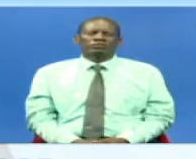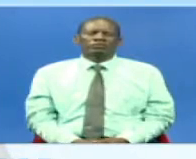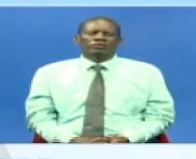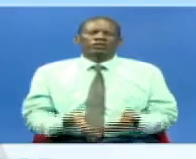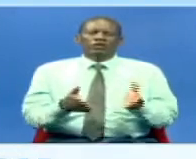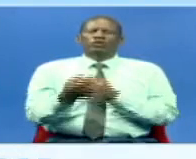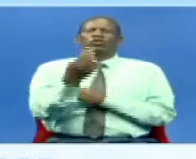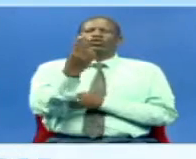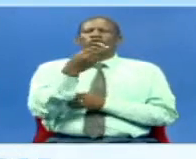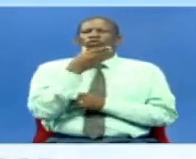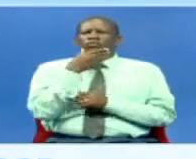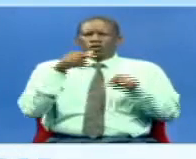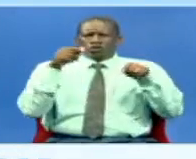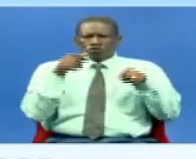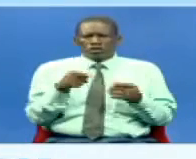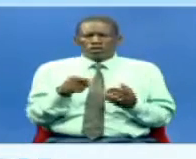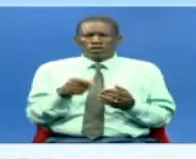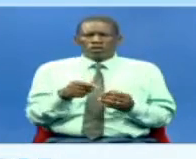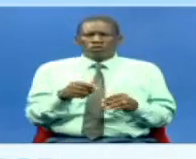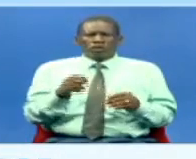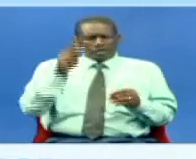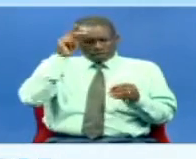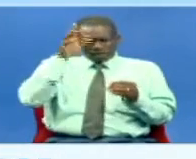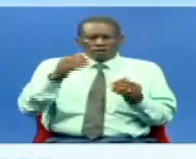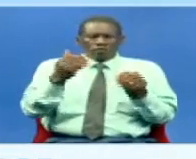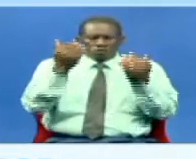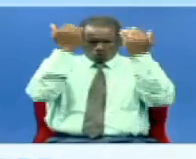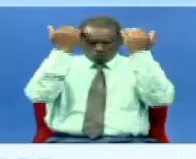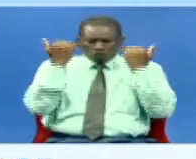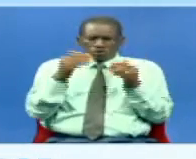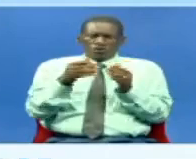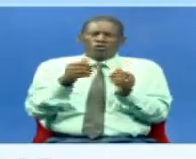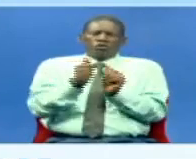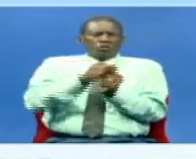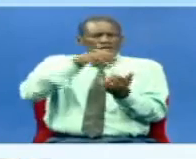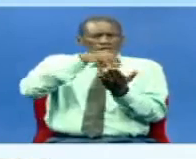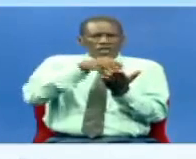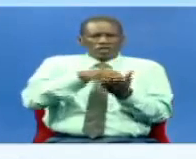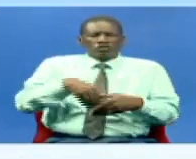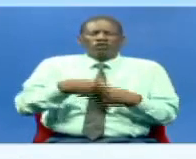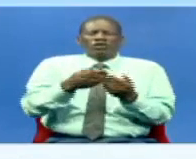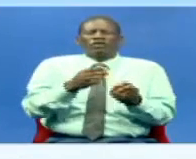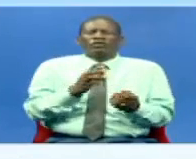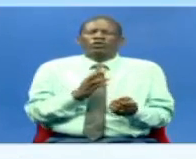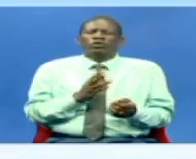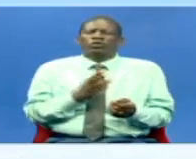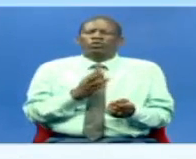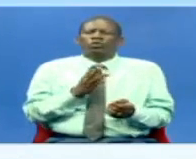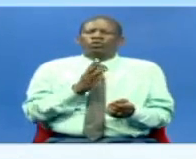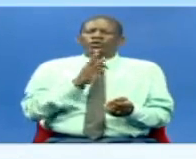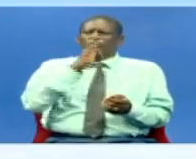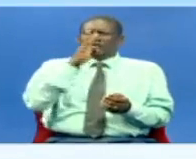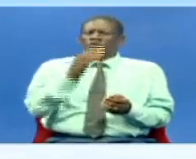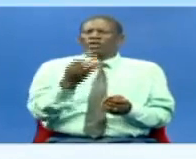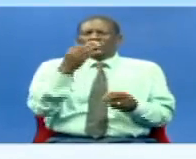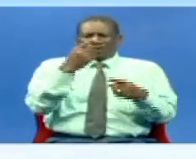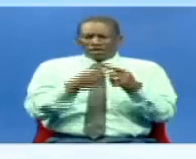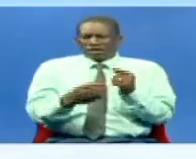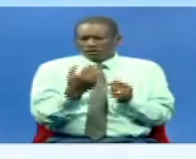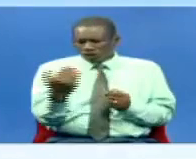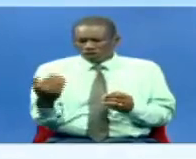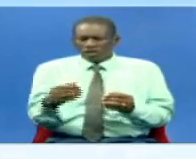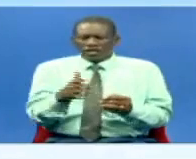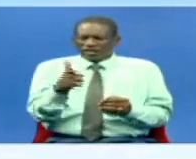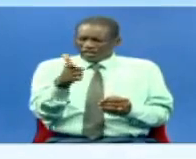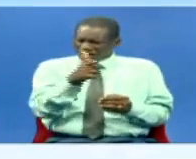Now, two men were today arraigned at the Kiambu Law Courts and charged with giving whiskey to a three-year-old toddler in a video clip that